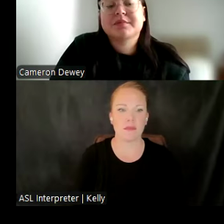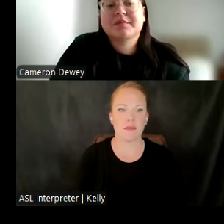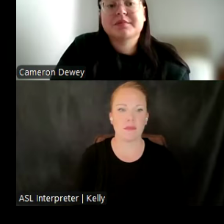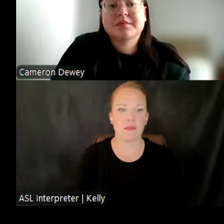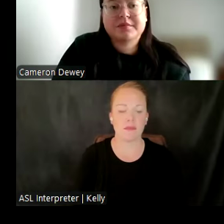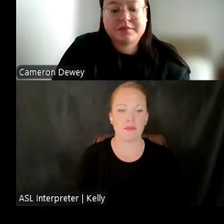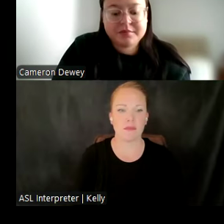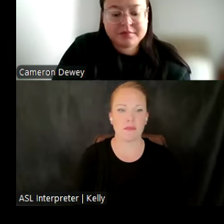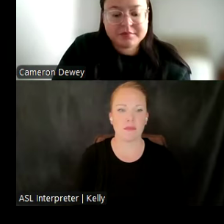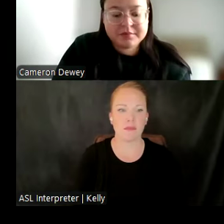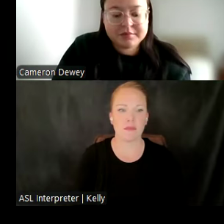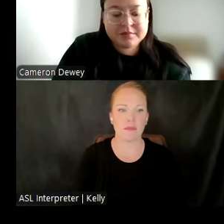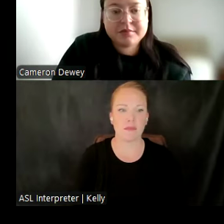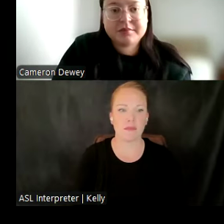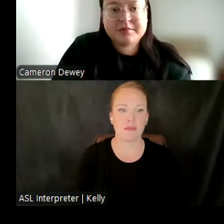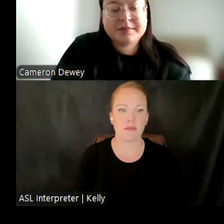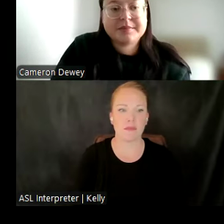What time did you get back to David's flat?